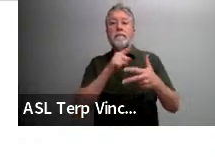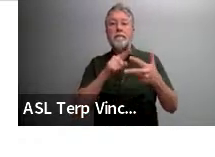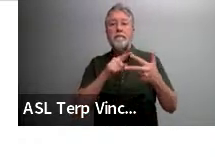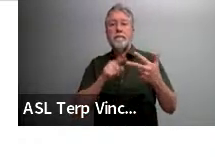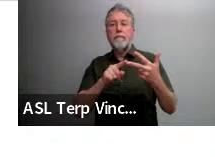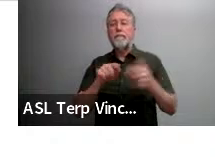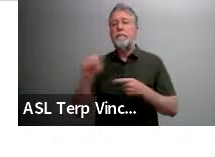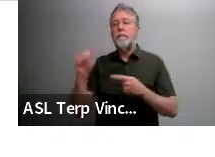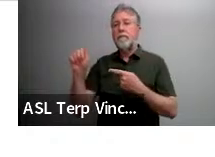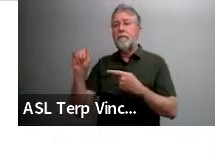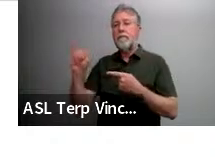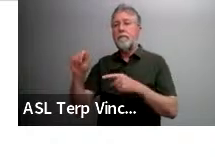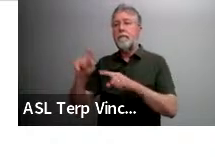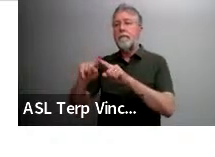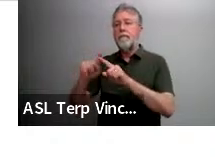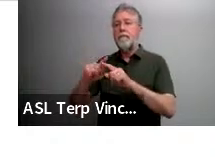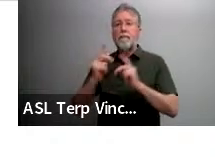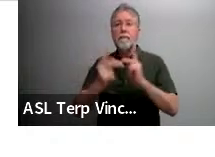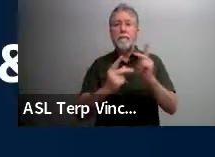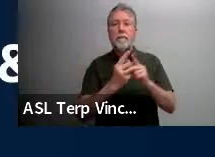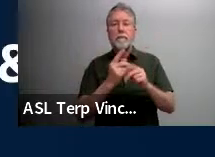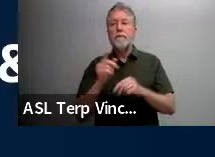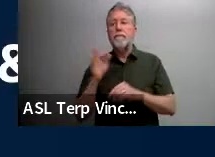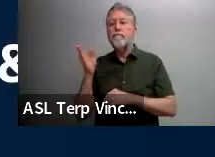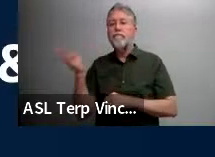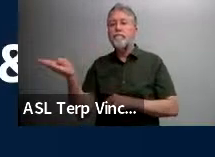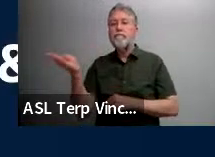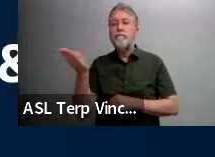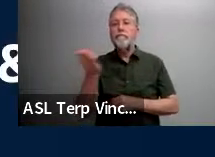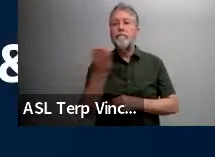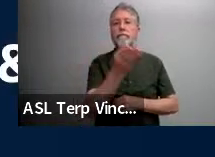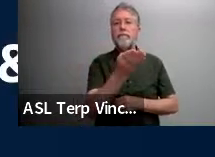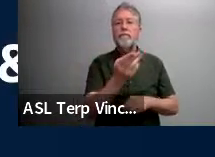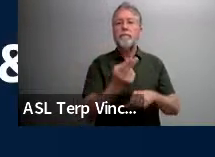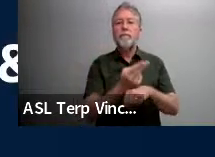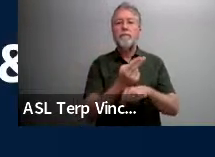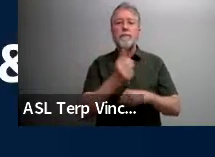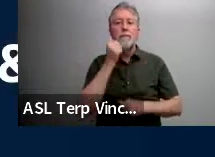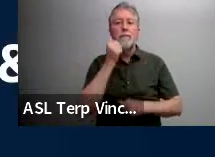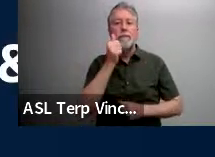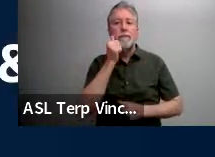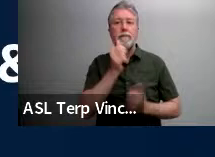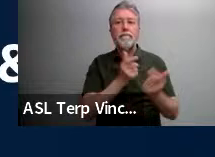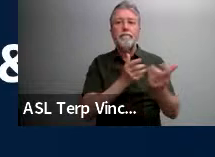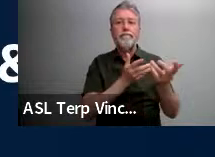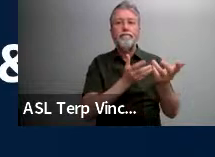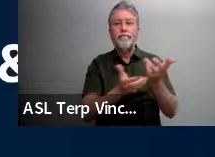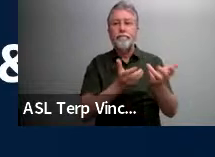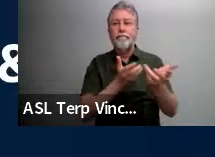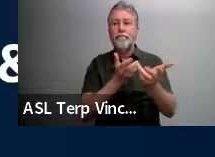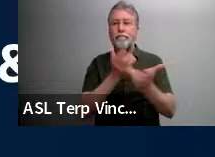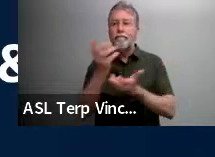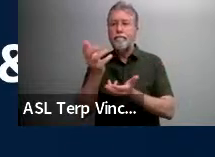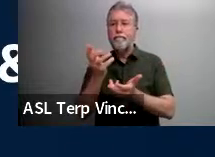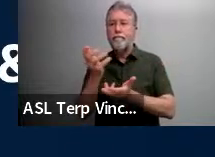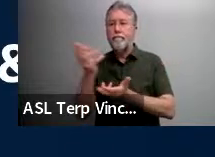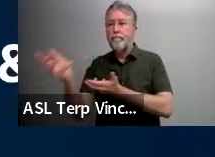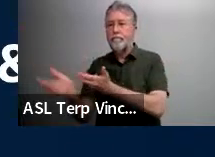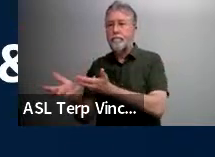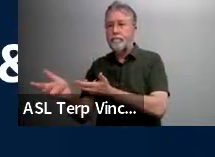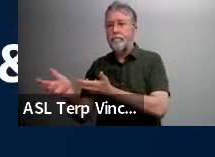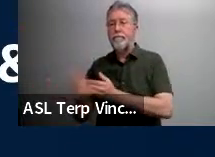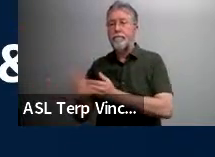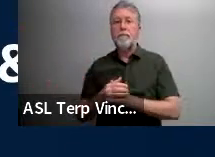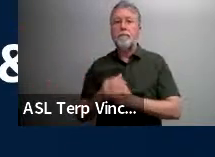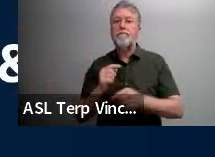And we can go to the next slide as well. And so one of the, again, kind of as we're taking the step back here, right? One